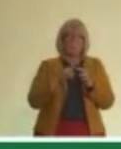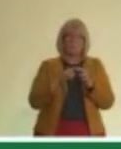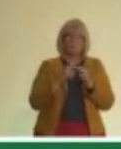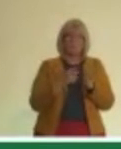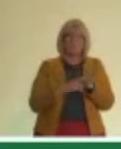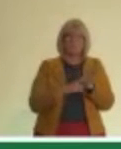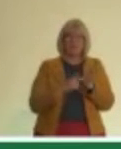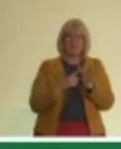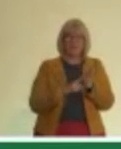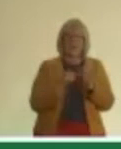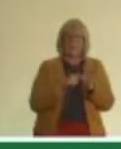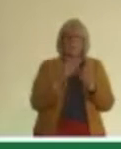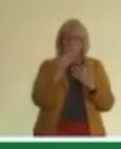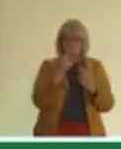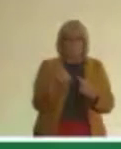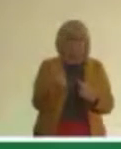glued to social media.